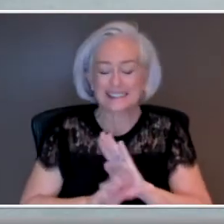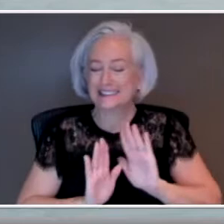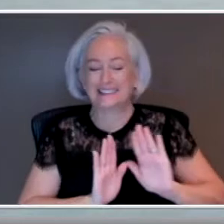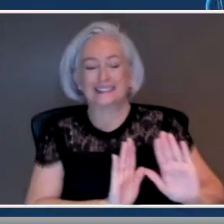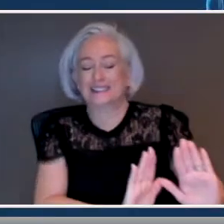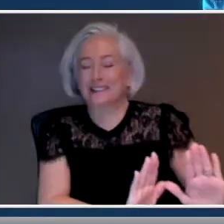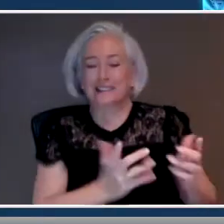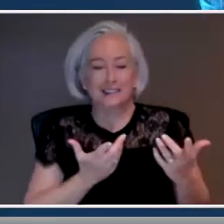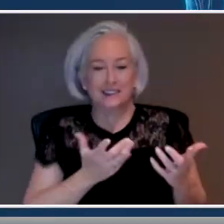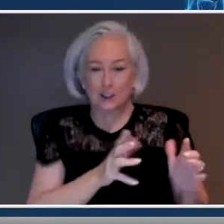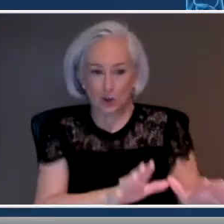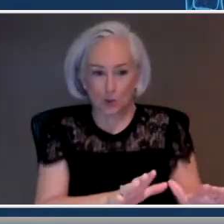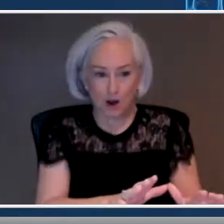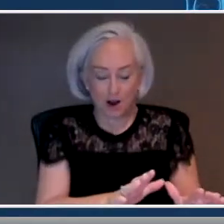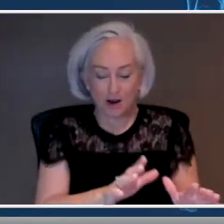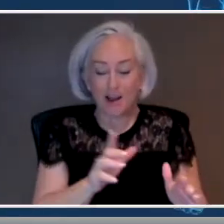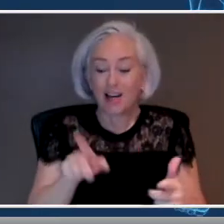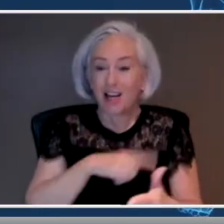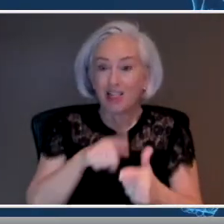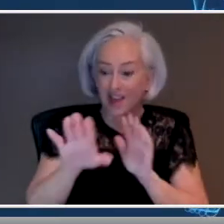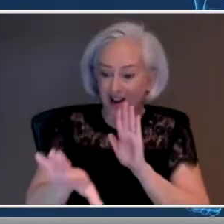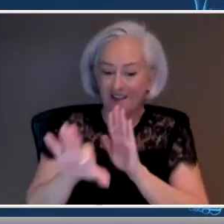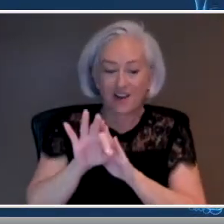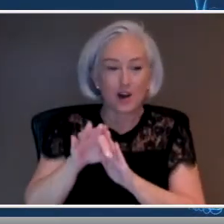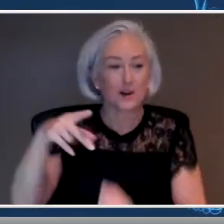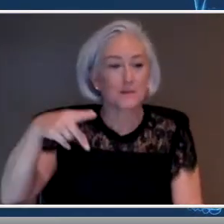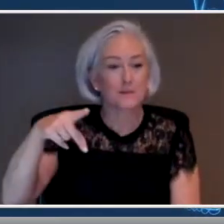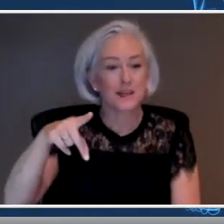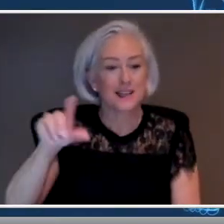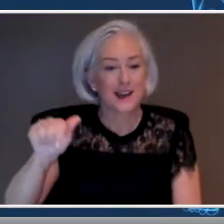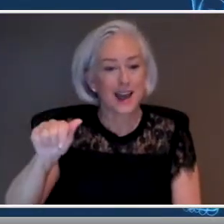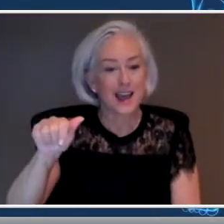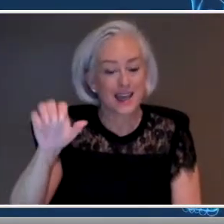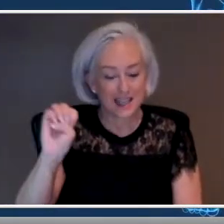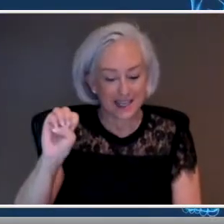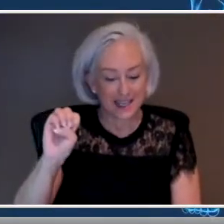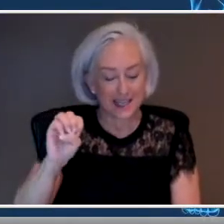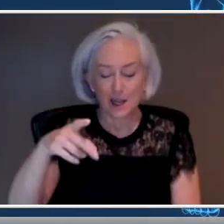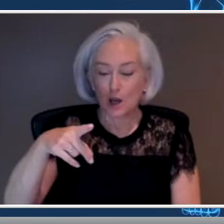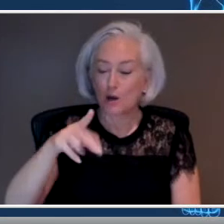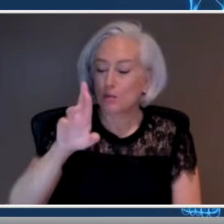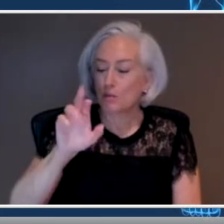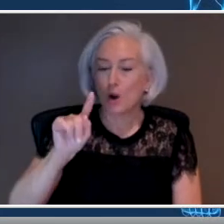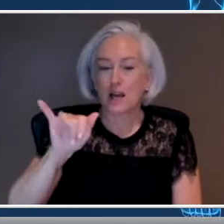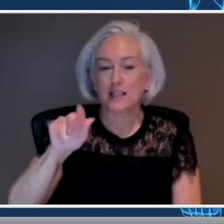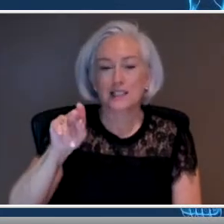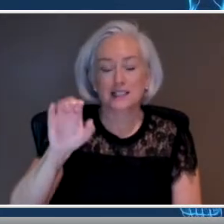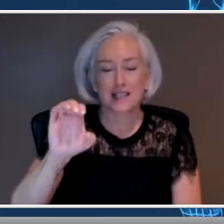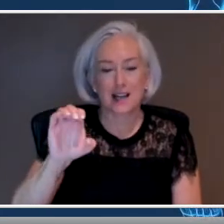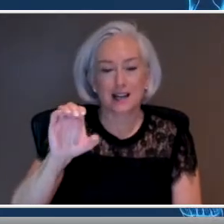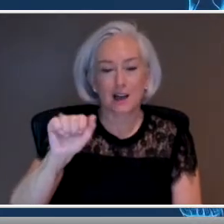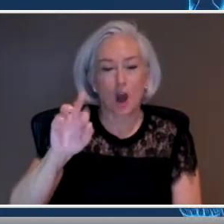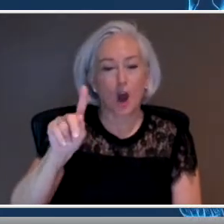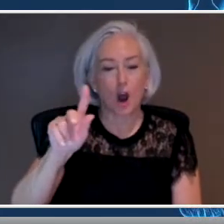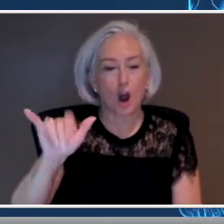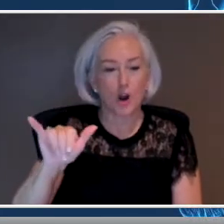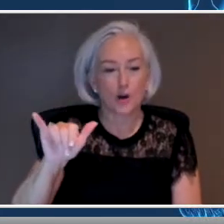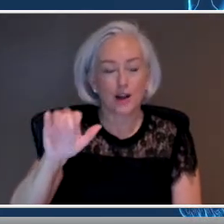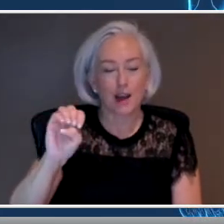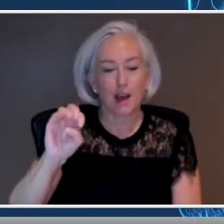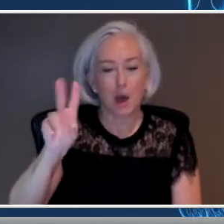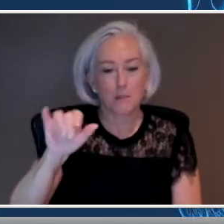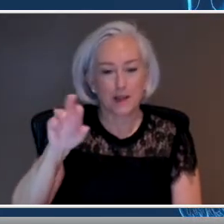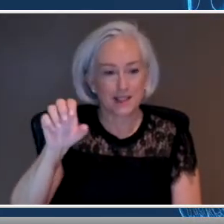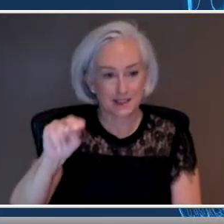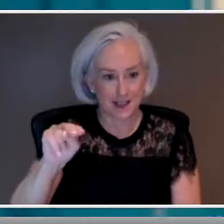stumbled across PAE, the prostatic artery embolization. Prostatic artery embolization is done by an